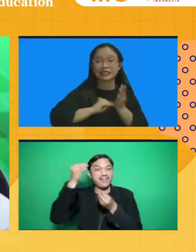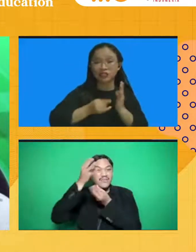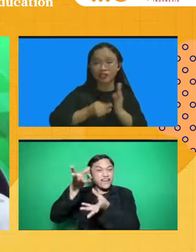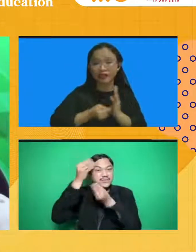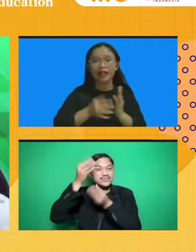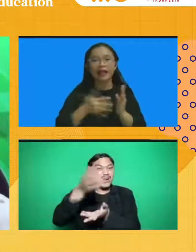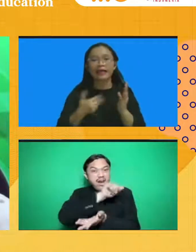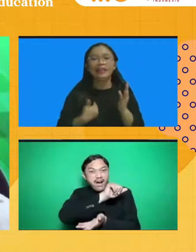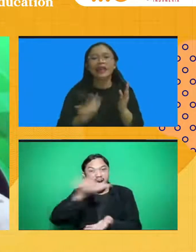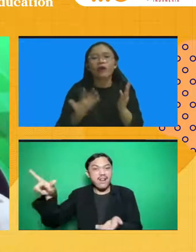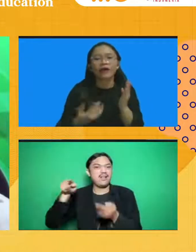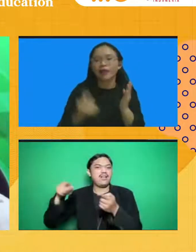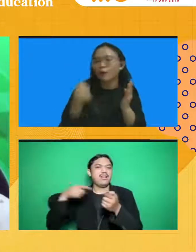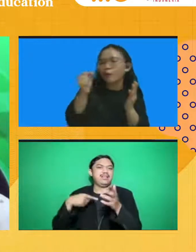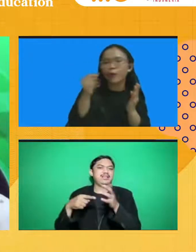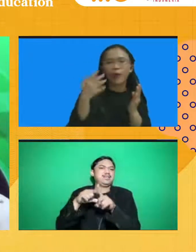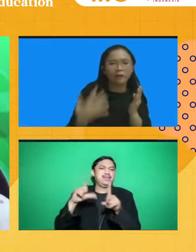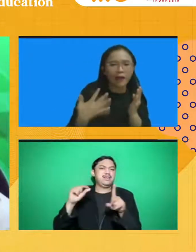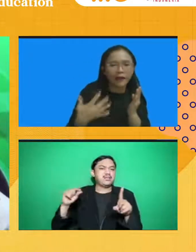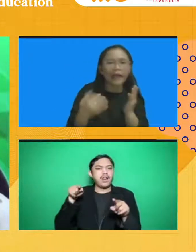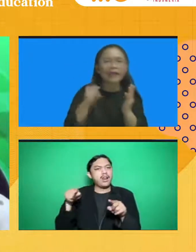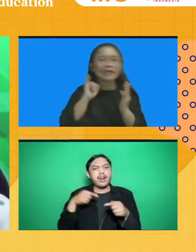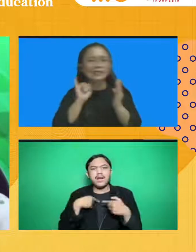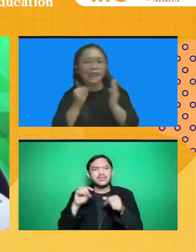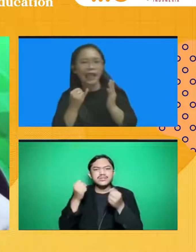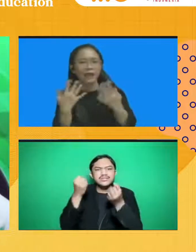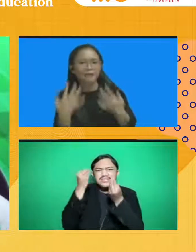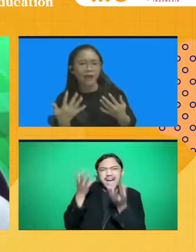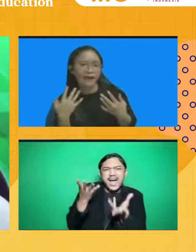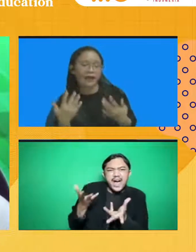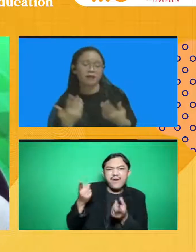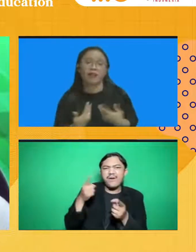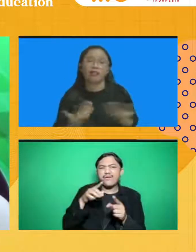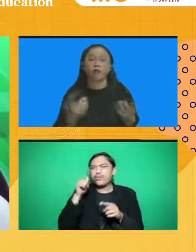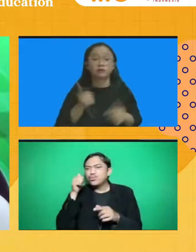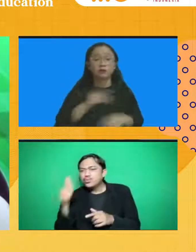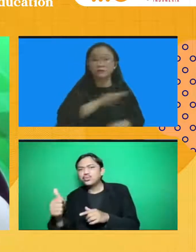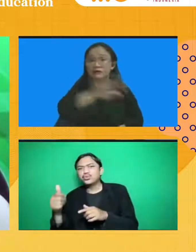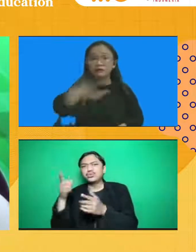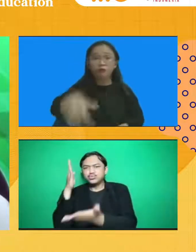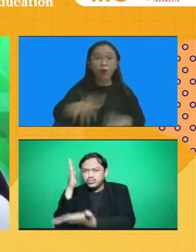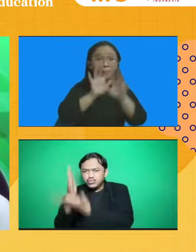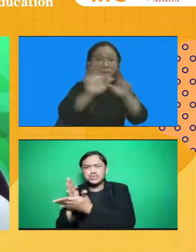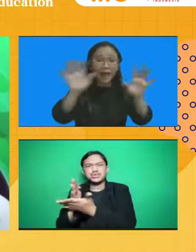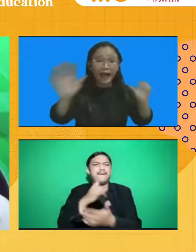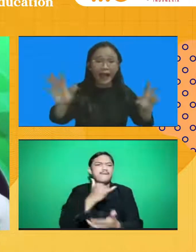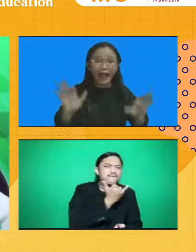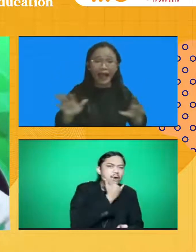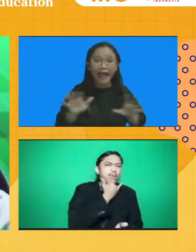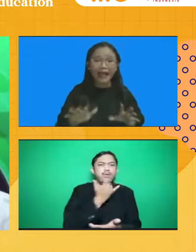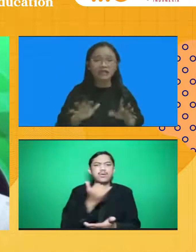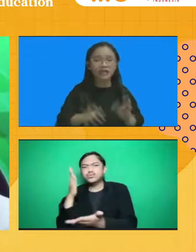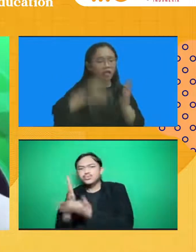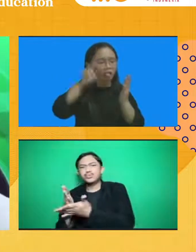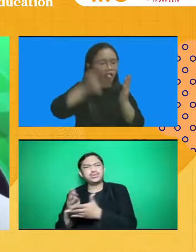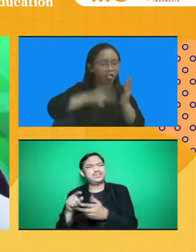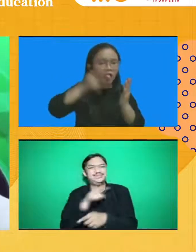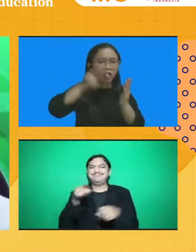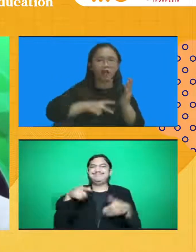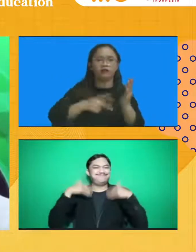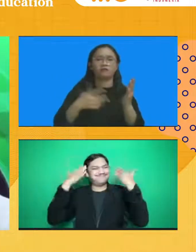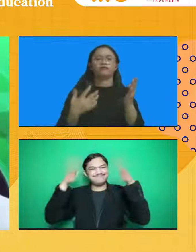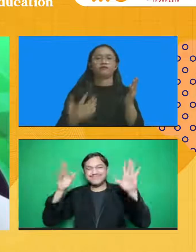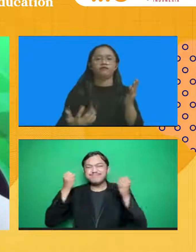So we always, because it's free, and the thing is, we don't have someone to evaluate the